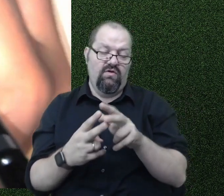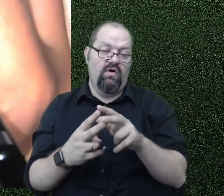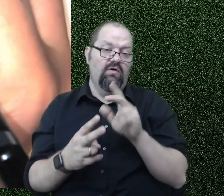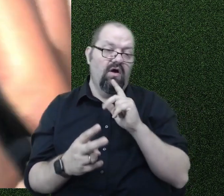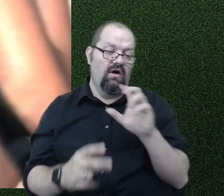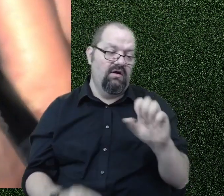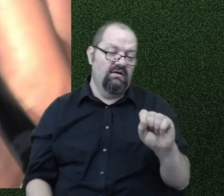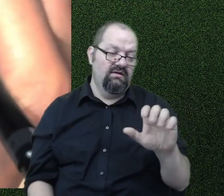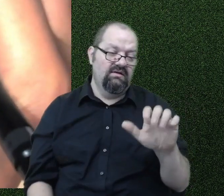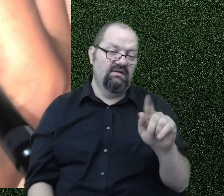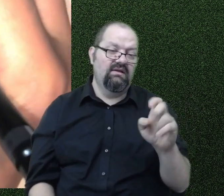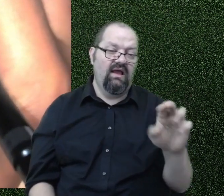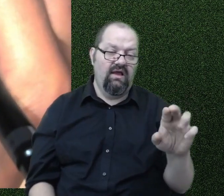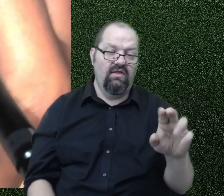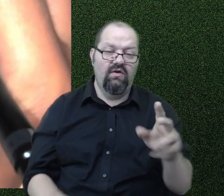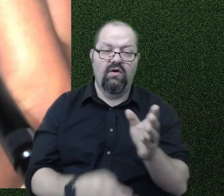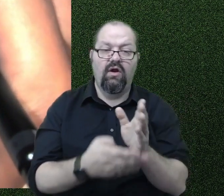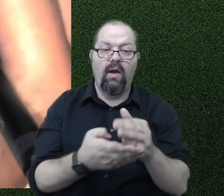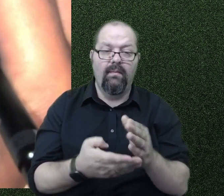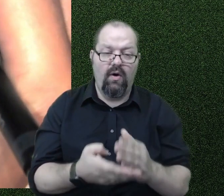v.